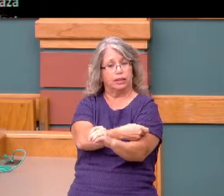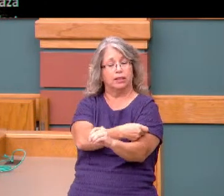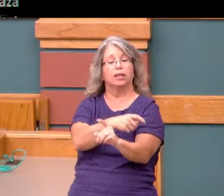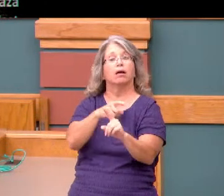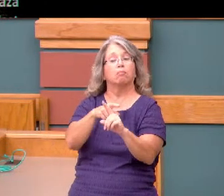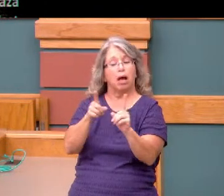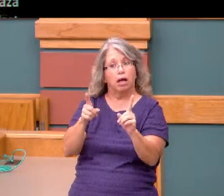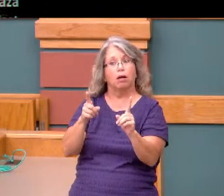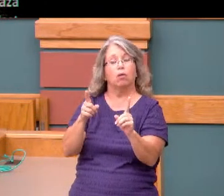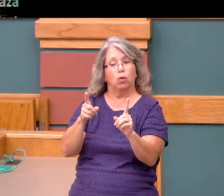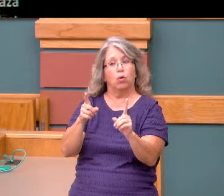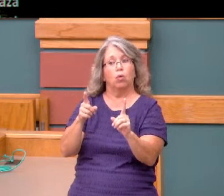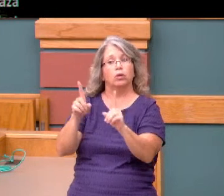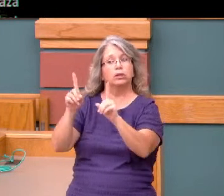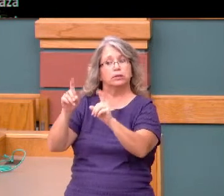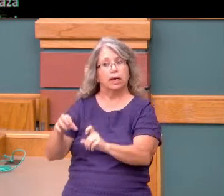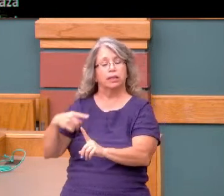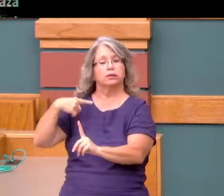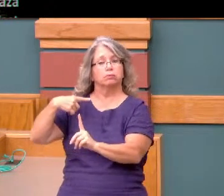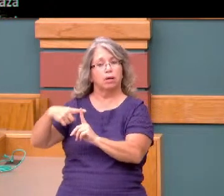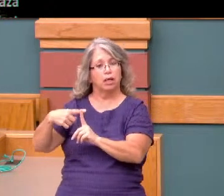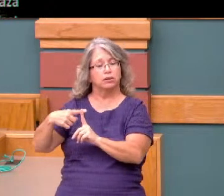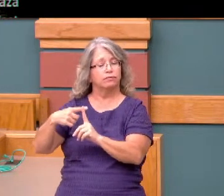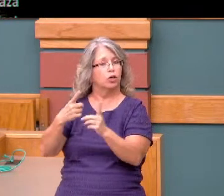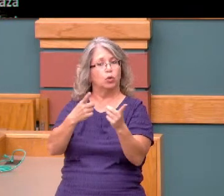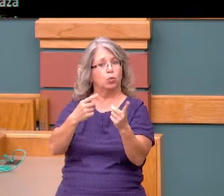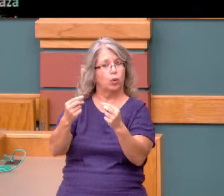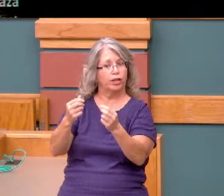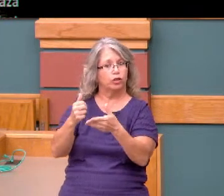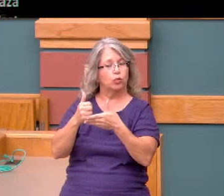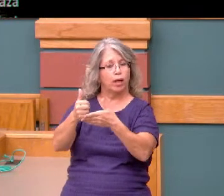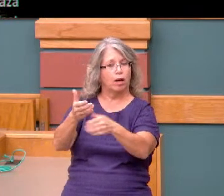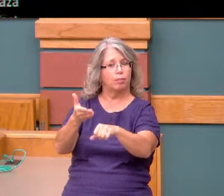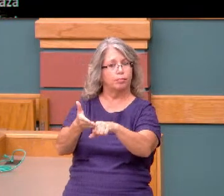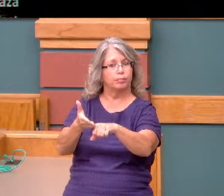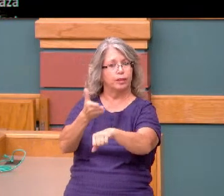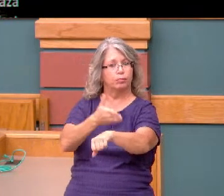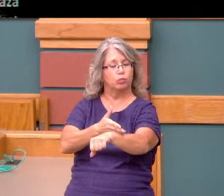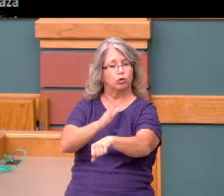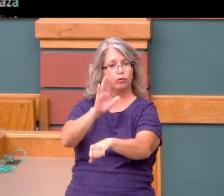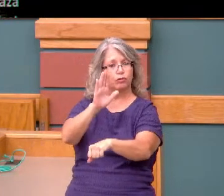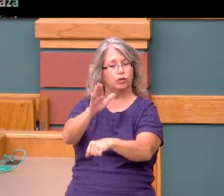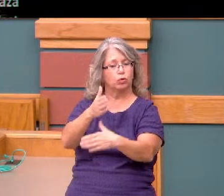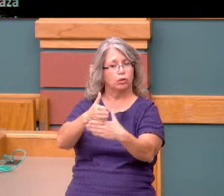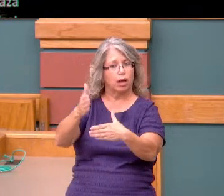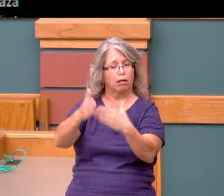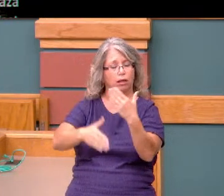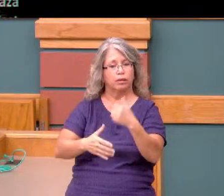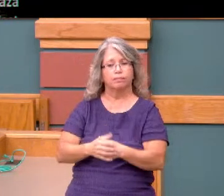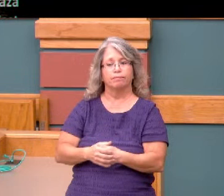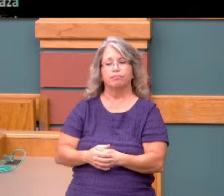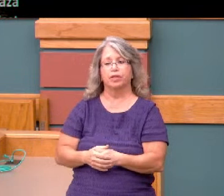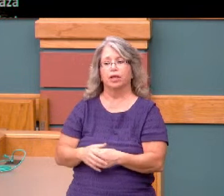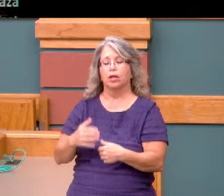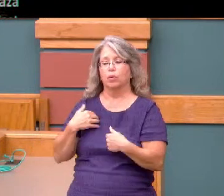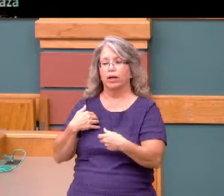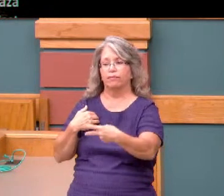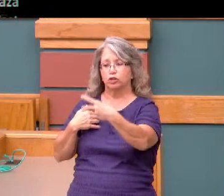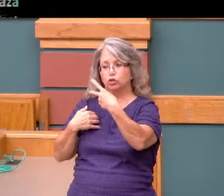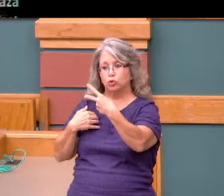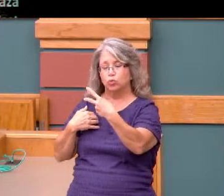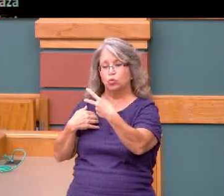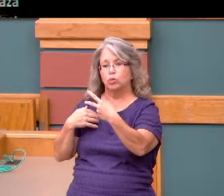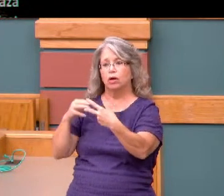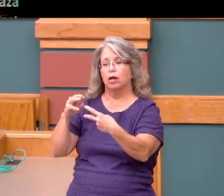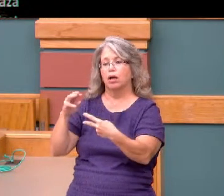do to help to improve your medical outcomes? Well, there are 2 free monoclonal antibody test sites